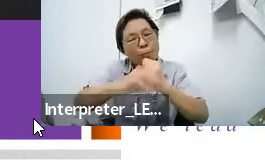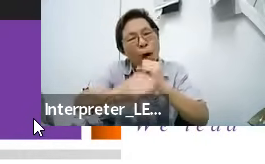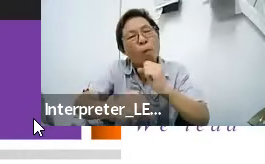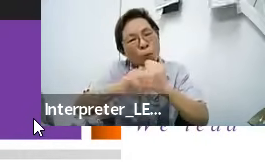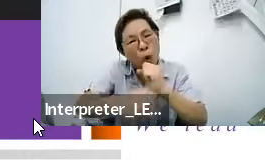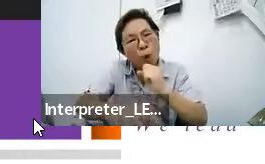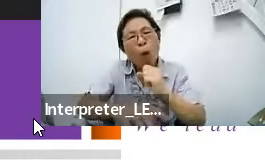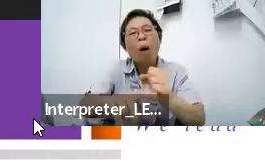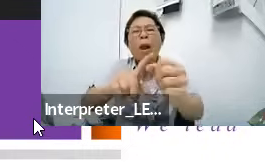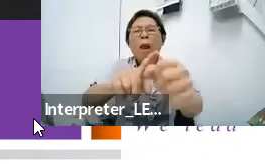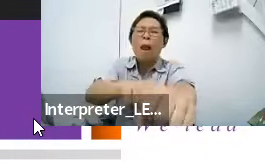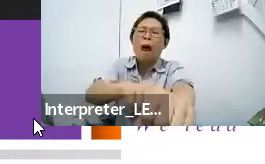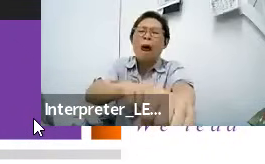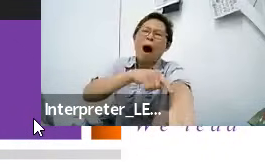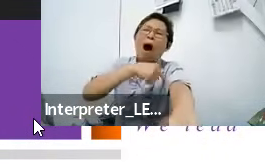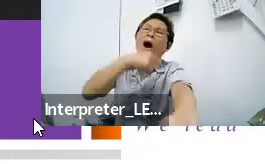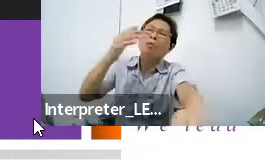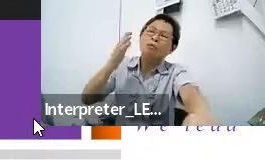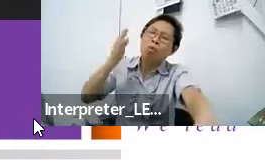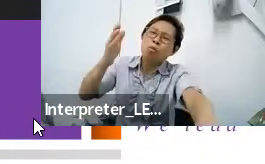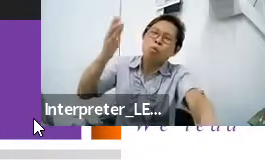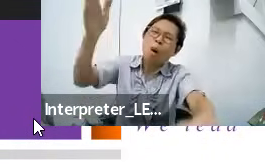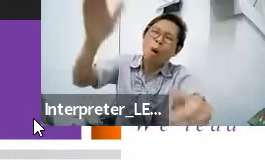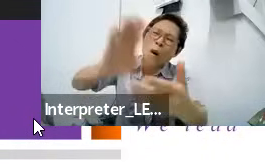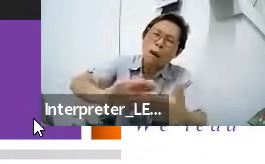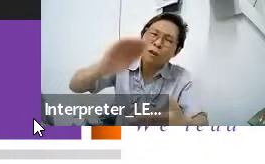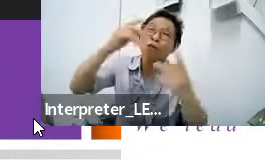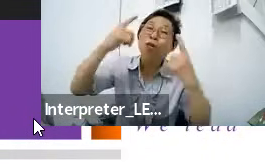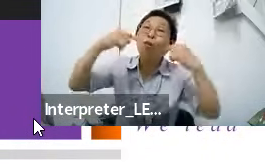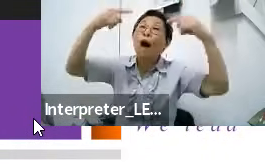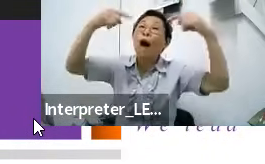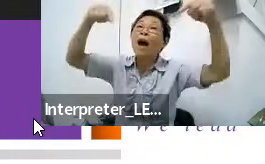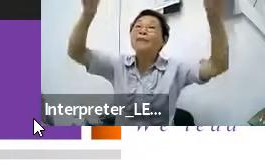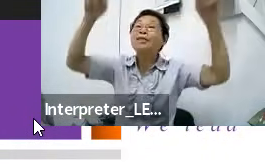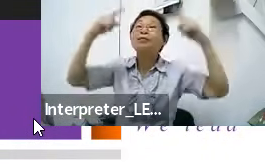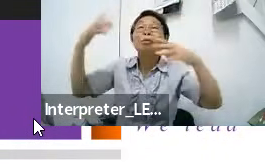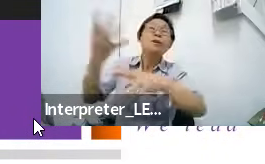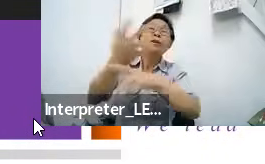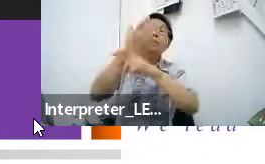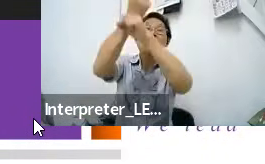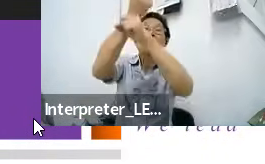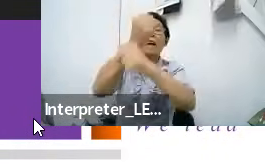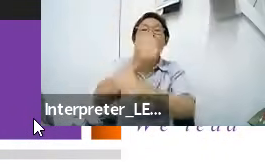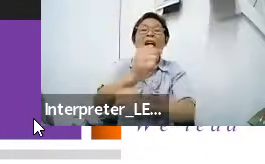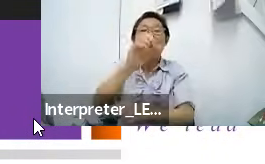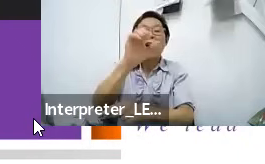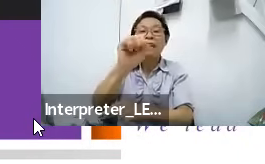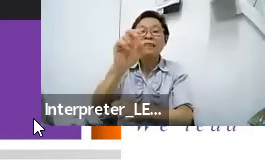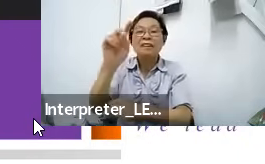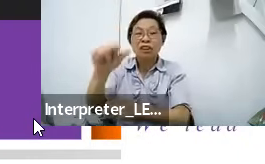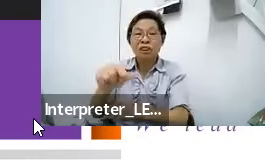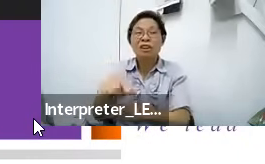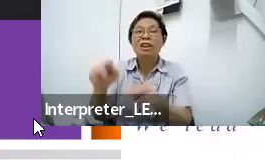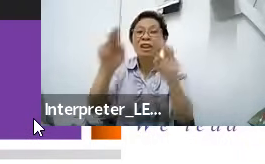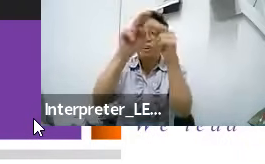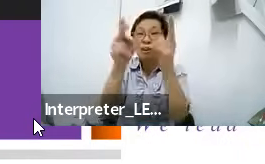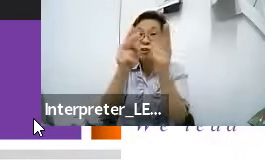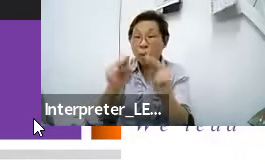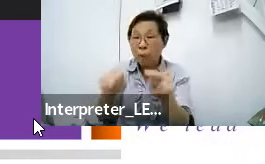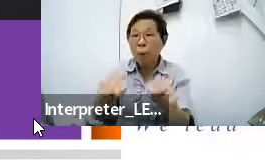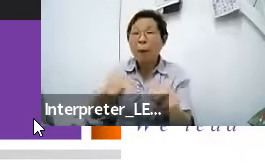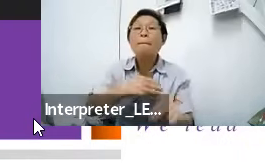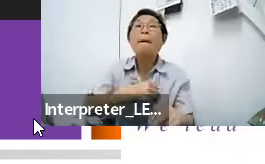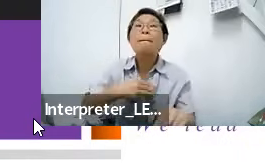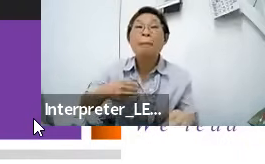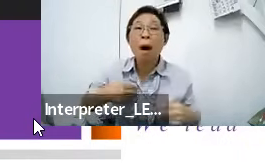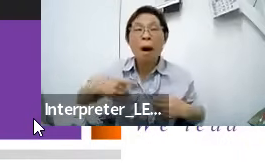for all. So to achieve this SDG, United Nations members would